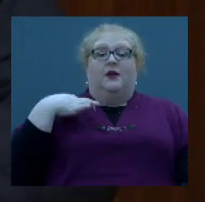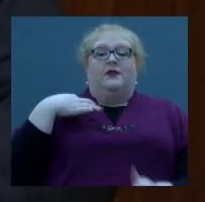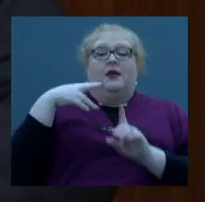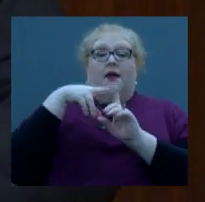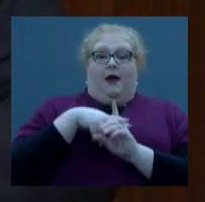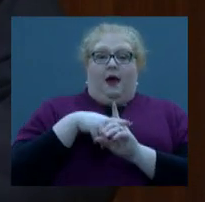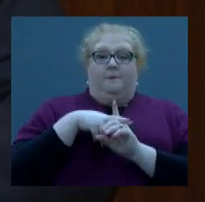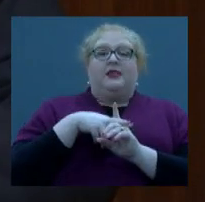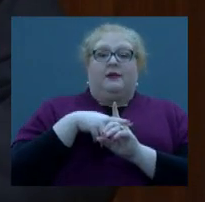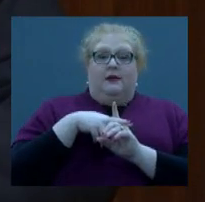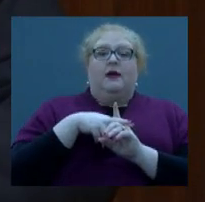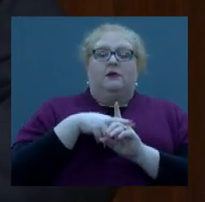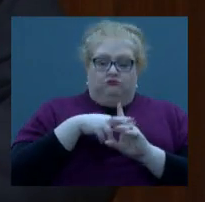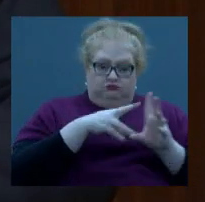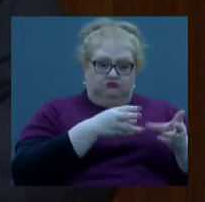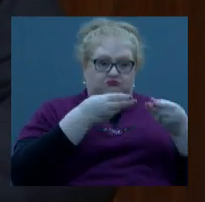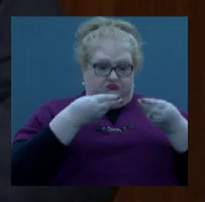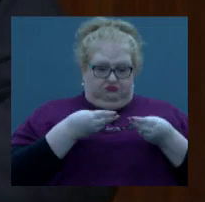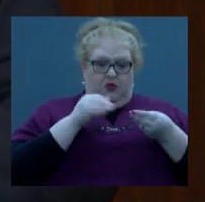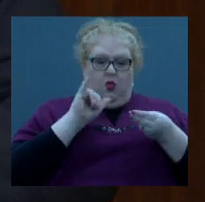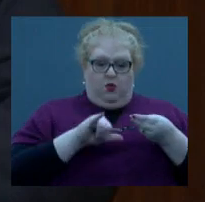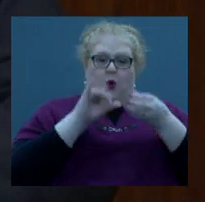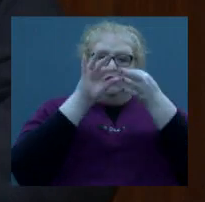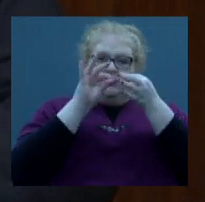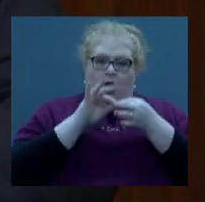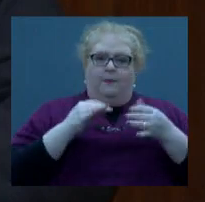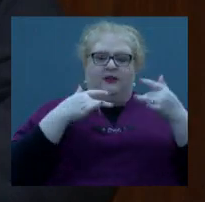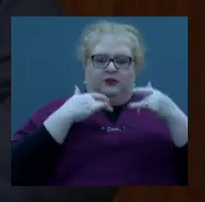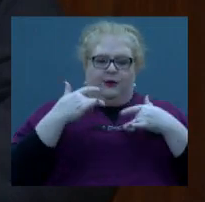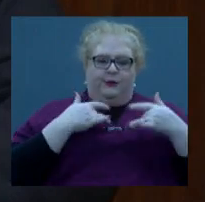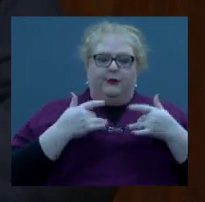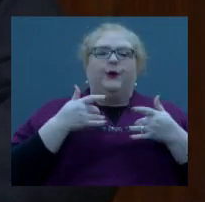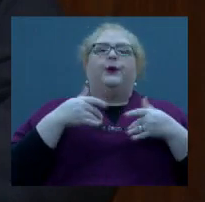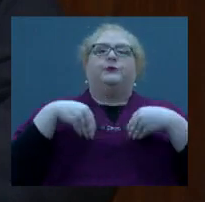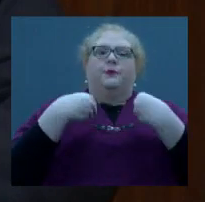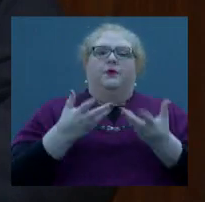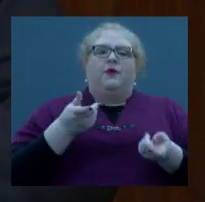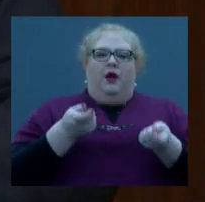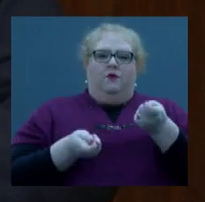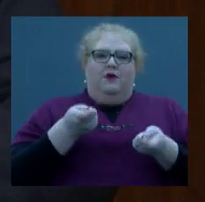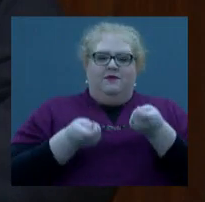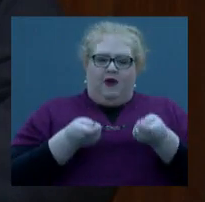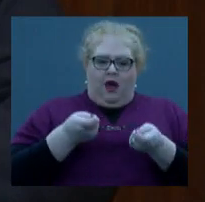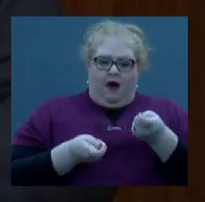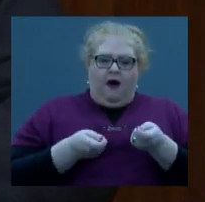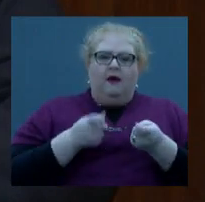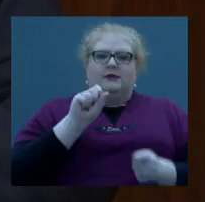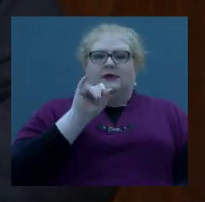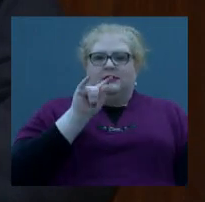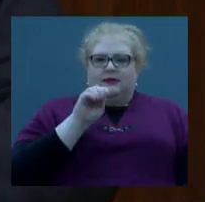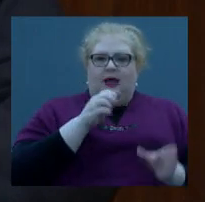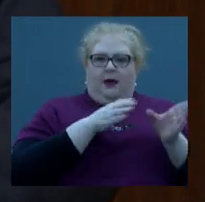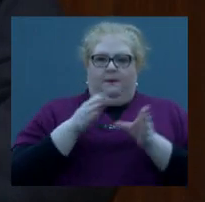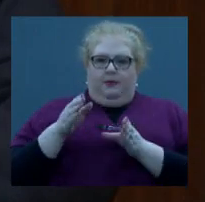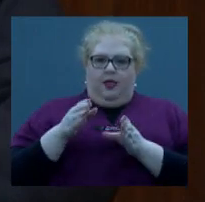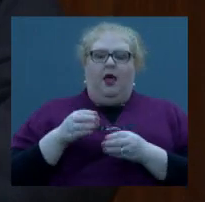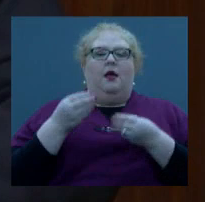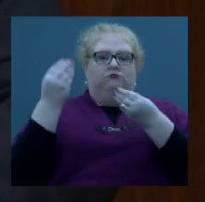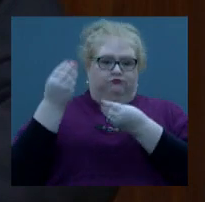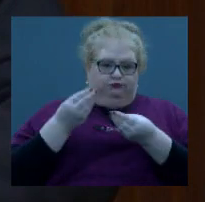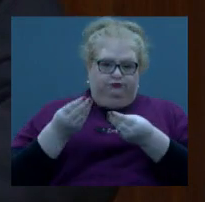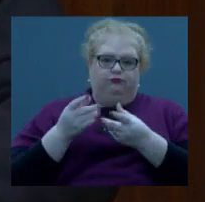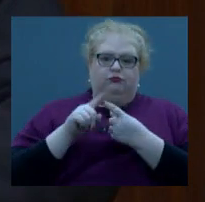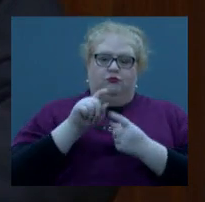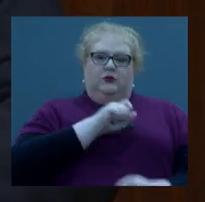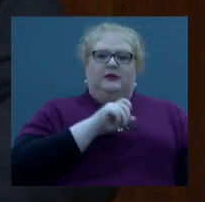applicant took those comments and concerns and provided a revised site plan back to staff.